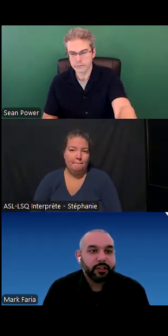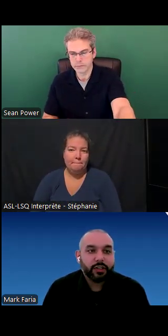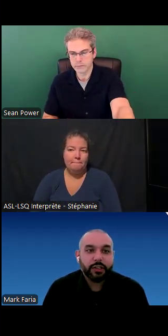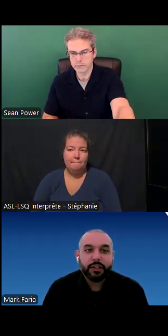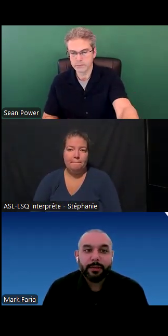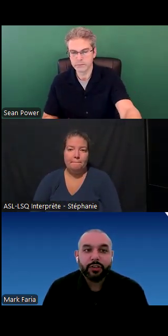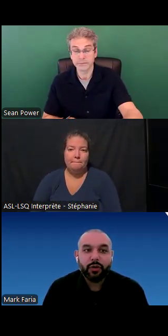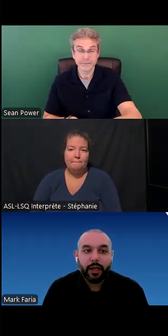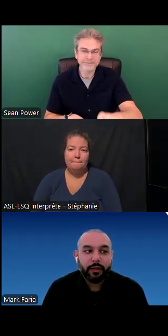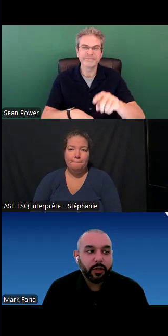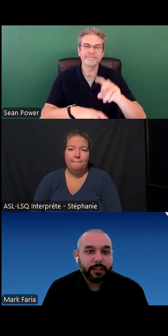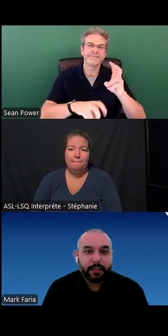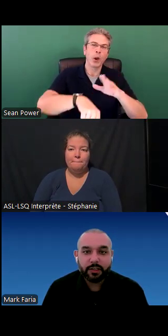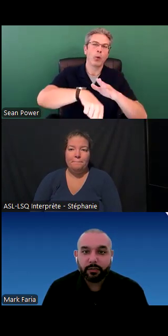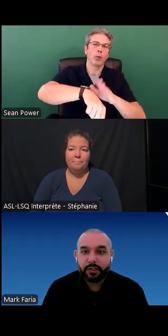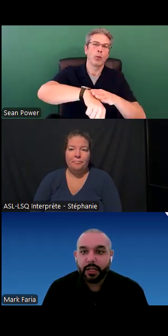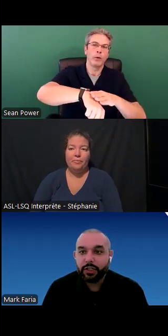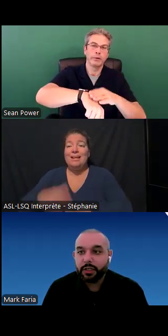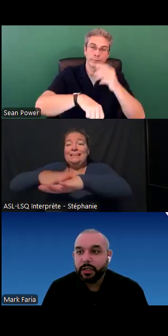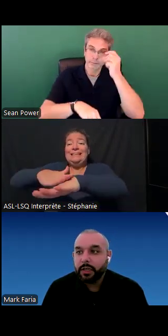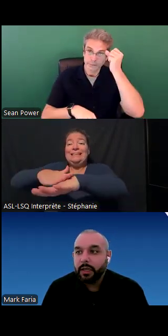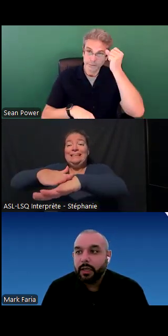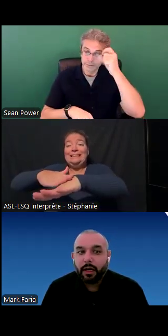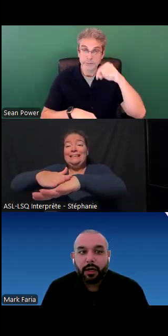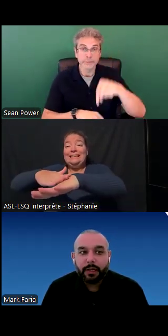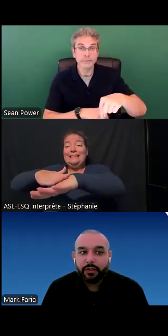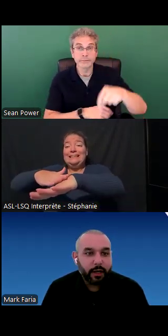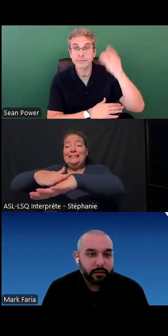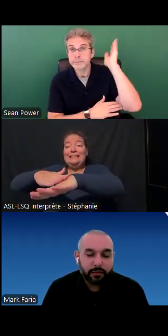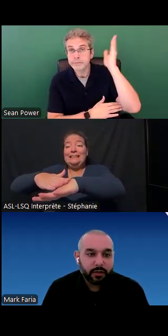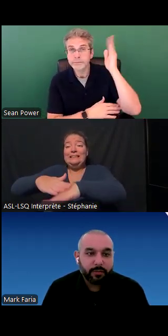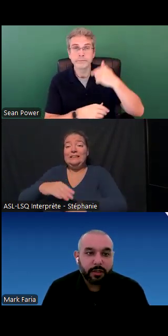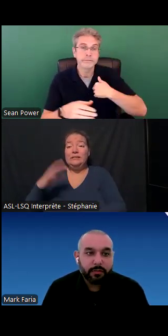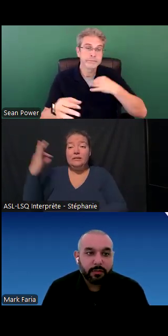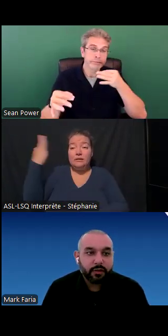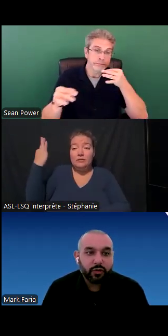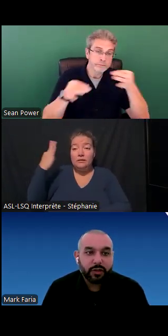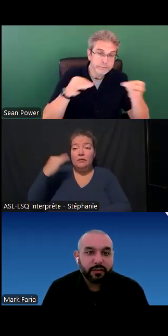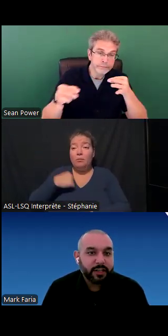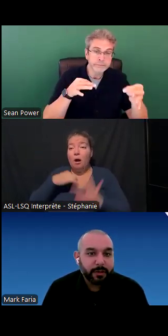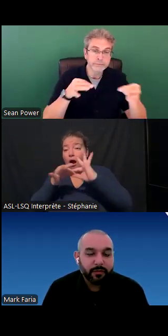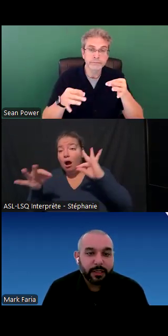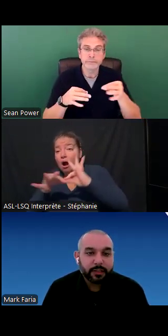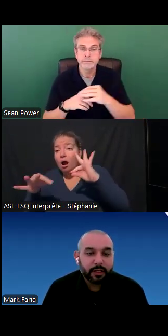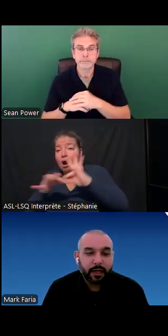And this is just a disclaimer. So the content of this presentation, it's not to be construed as investment advice. I'm not